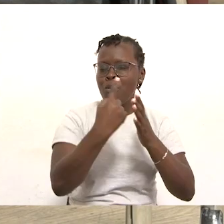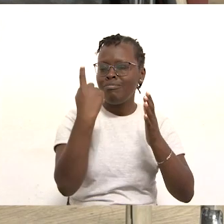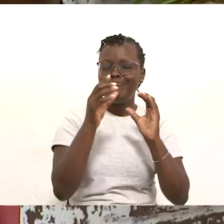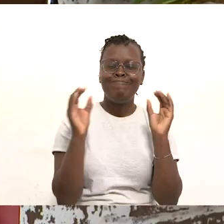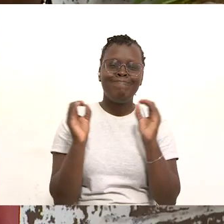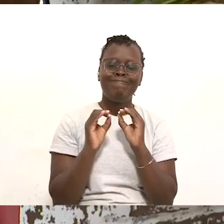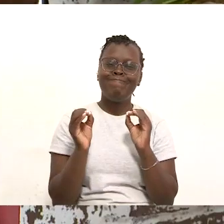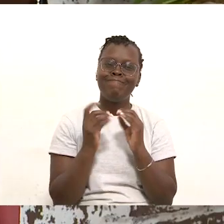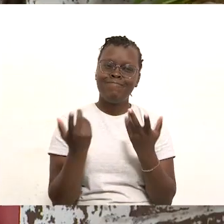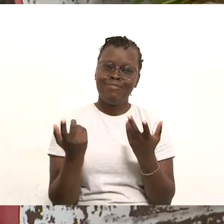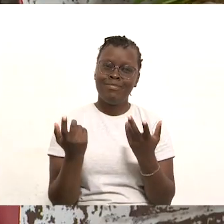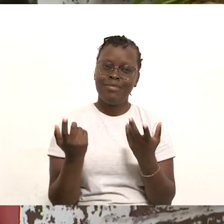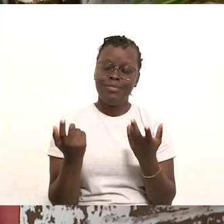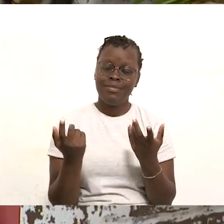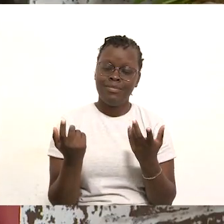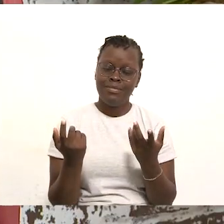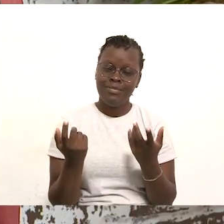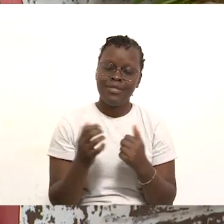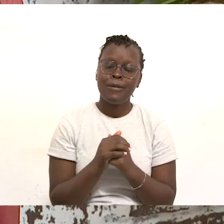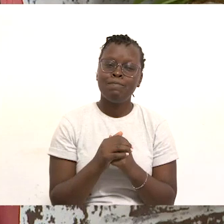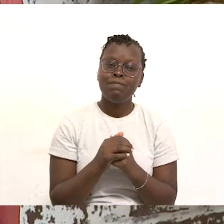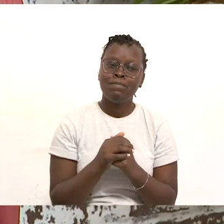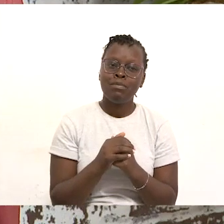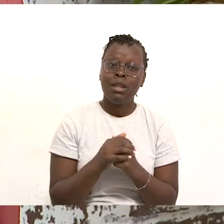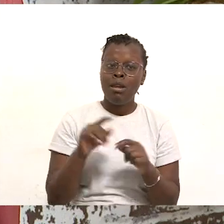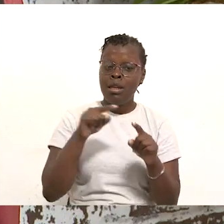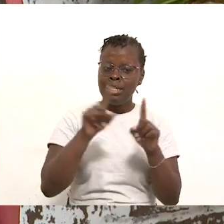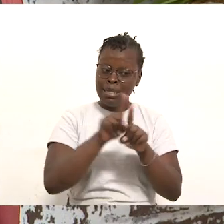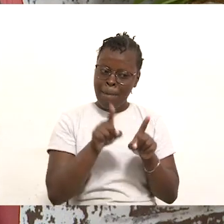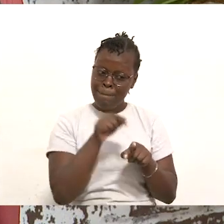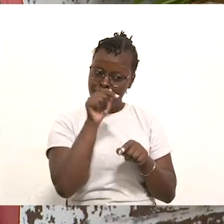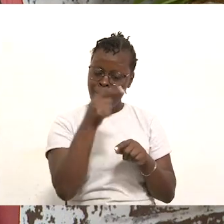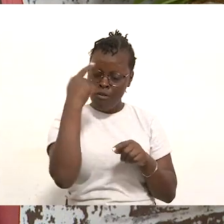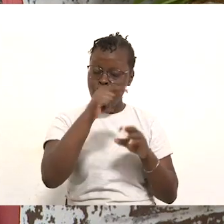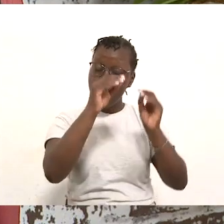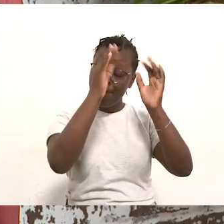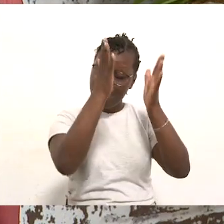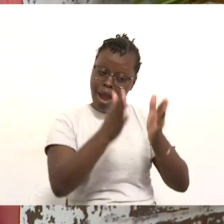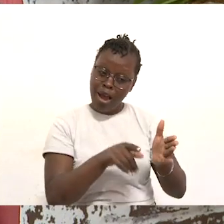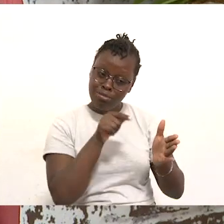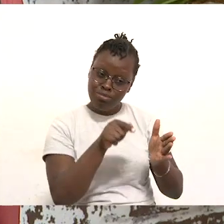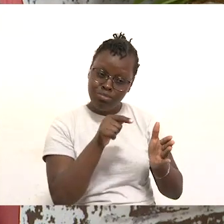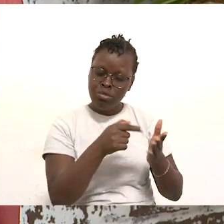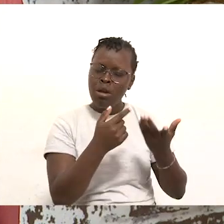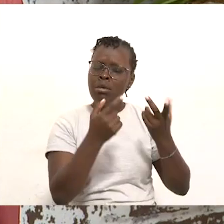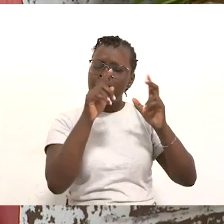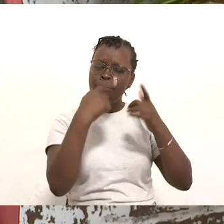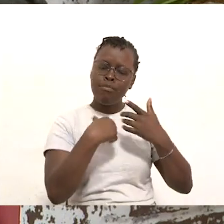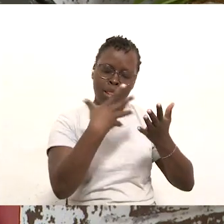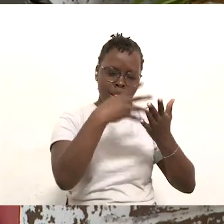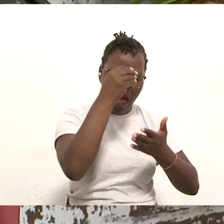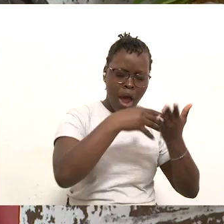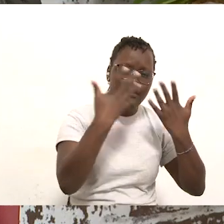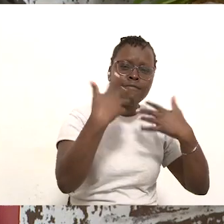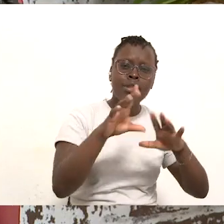be inseminated to the learners, and also for himself, maybe in terms of assessment, because some they are